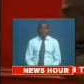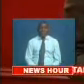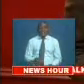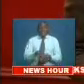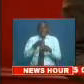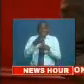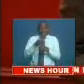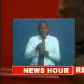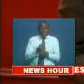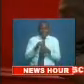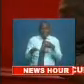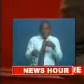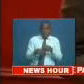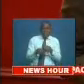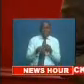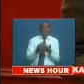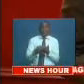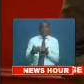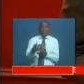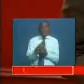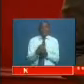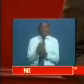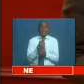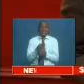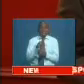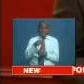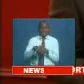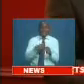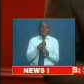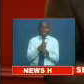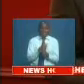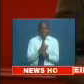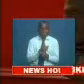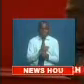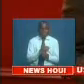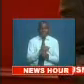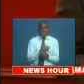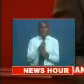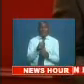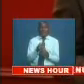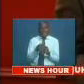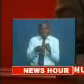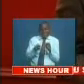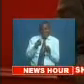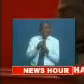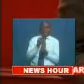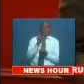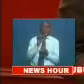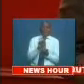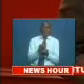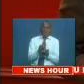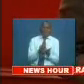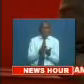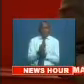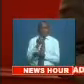summary, total revenue and grants for 2015 fiscal year have been revised downwards